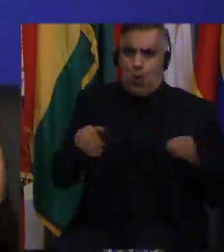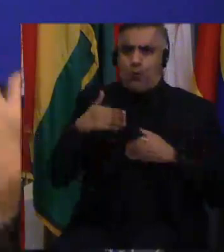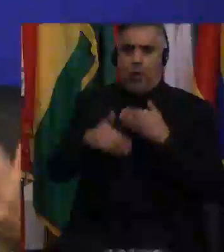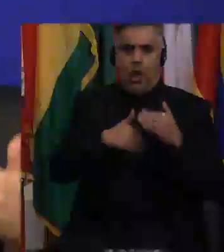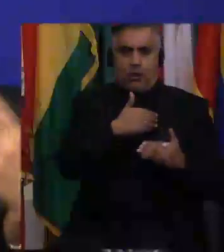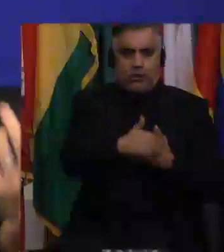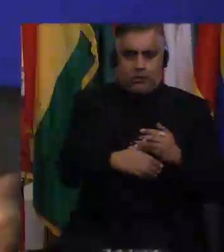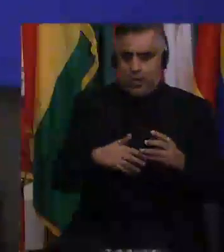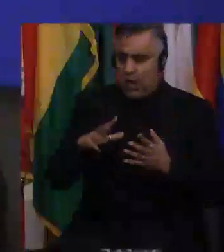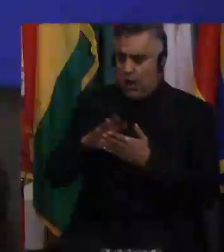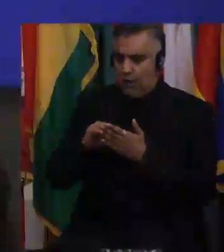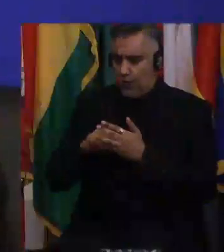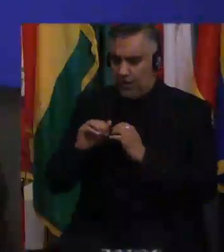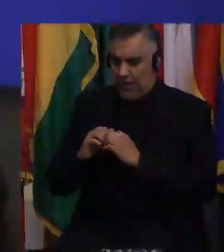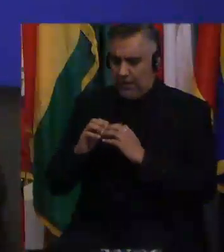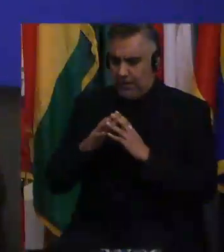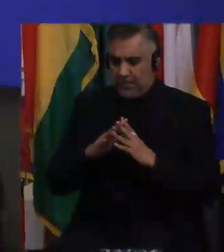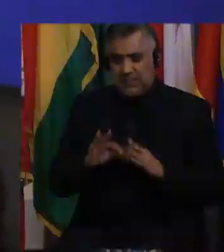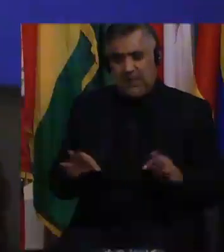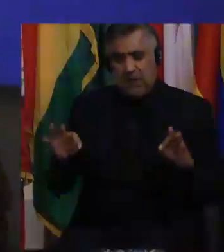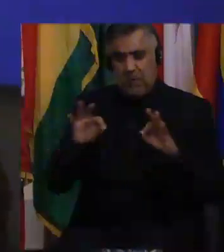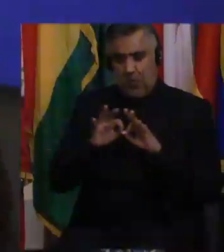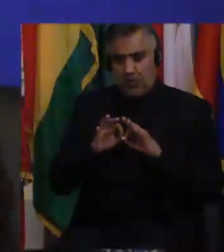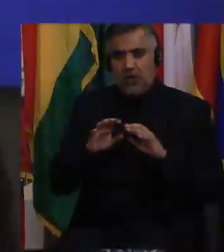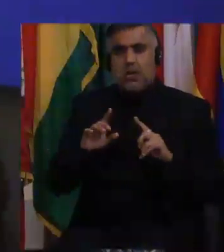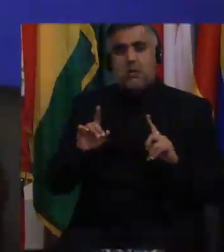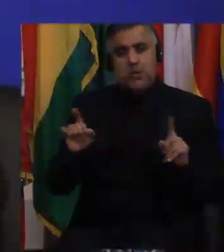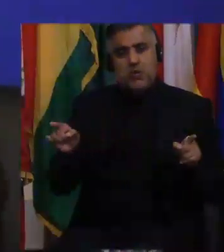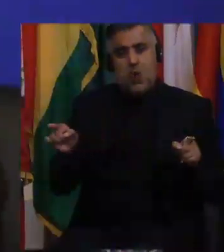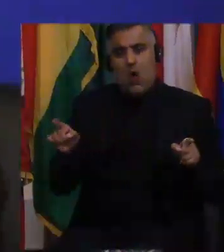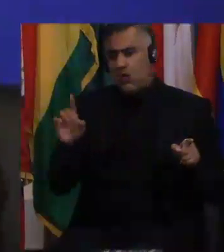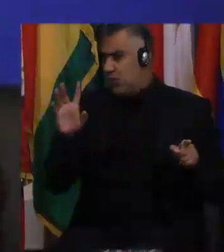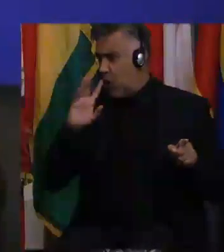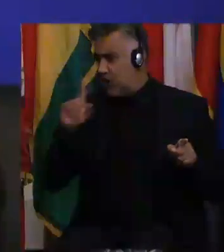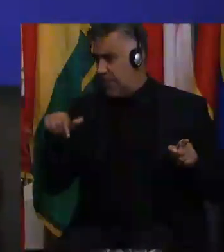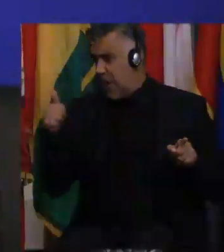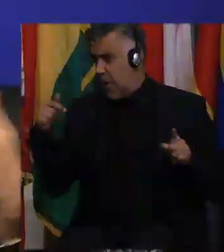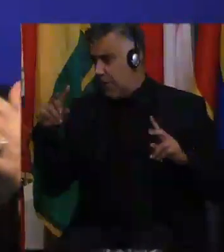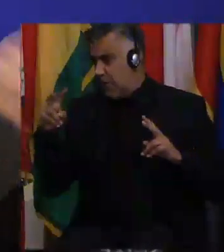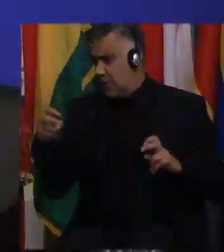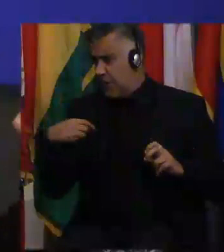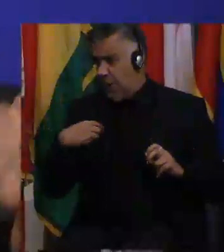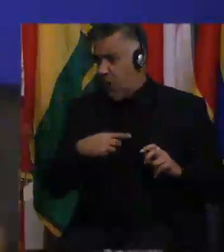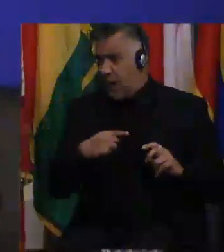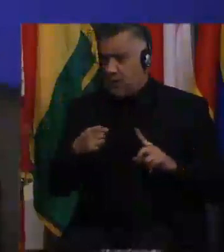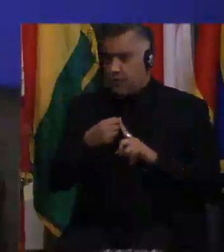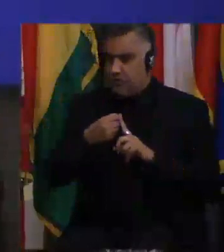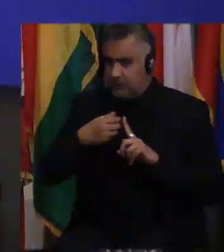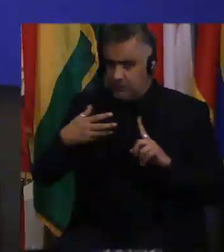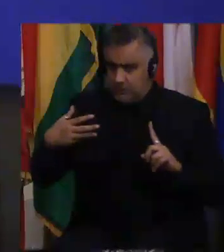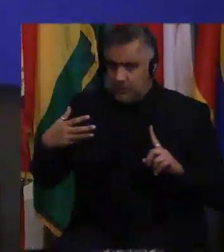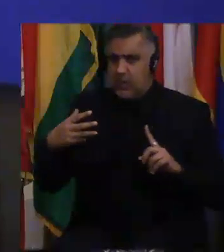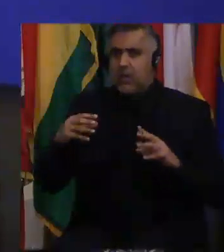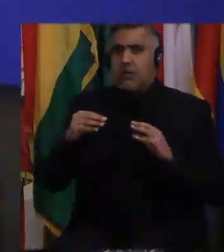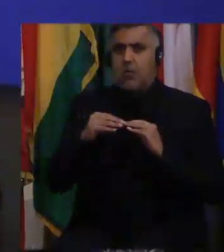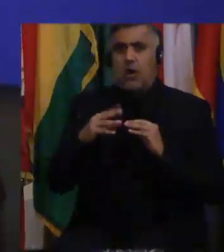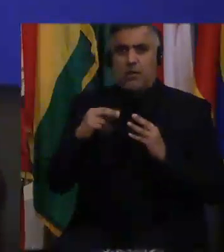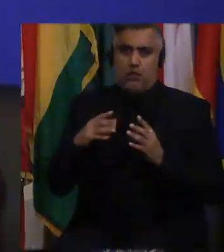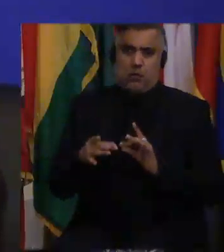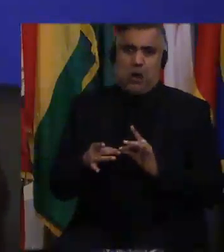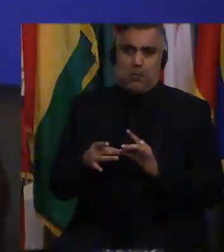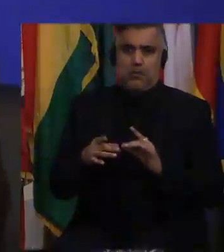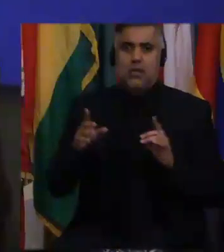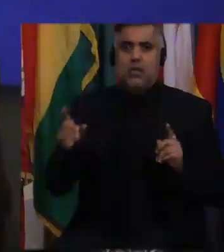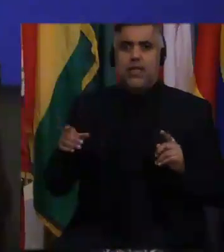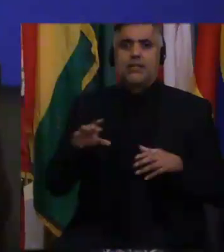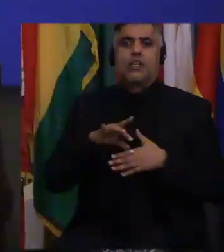policy, of learning and building, I think is really important. But you also touched on another issue that I'd like to pull out a bit and turn to Federico for some comments,